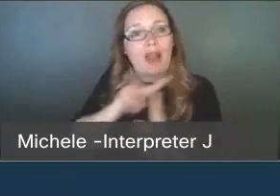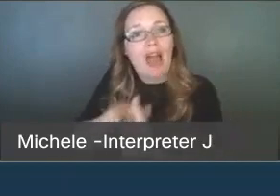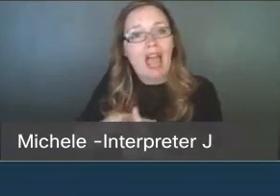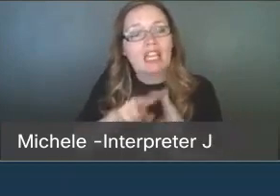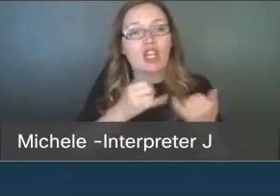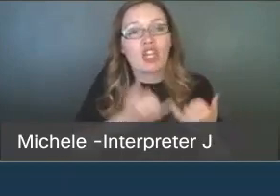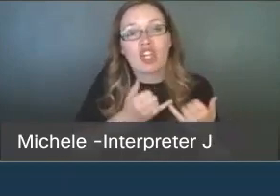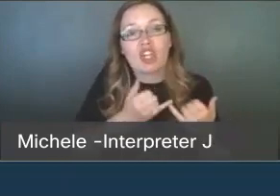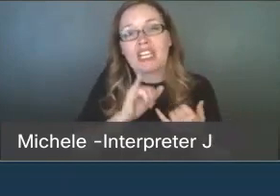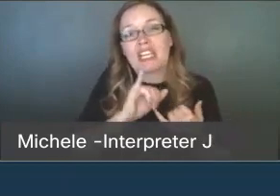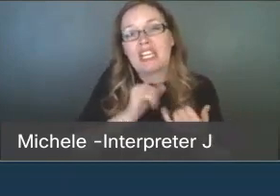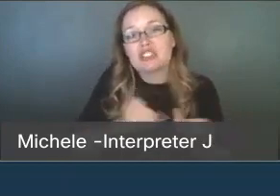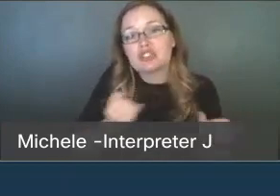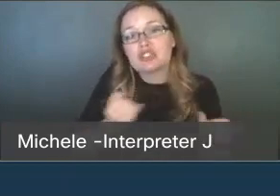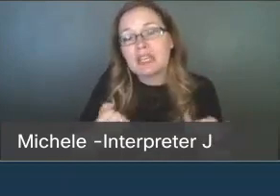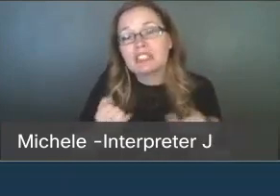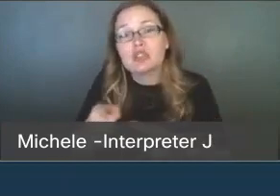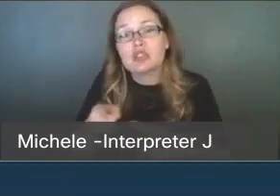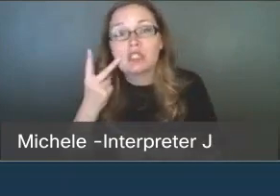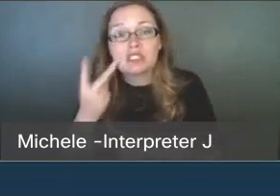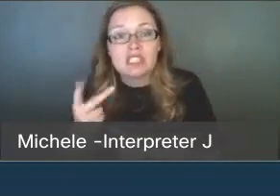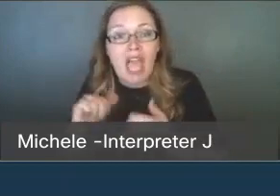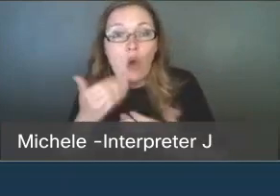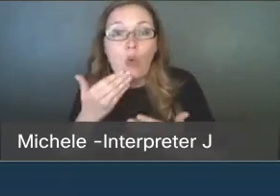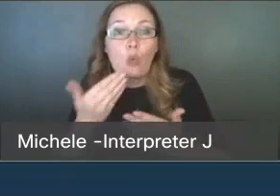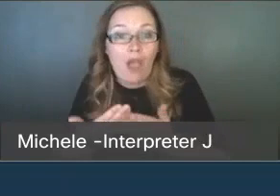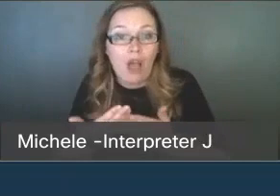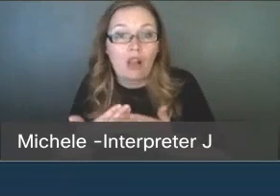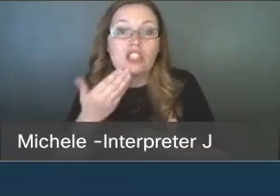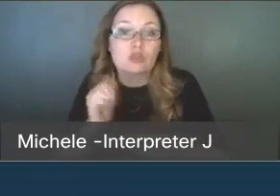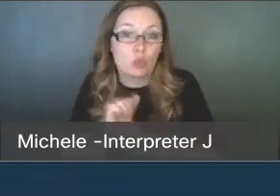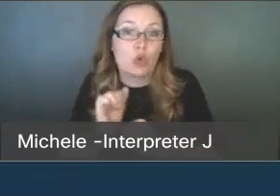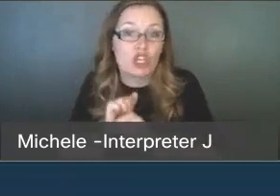seeing how well it's working within that specific population.